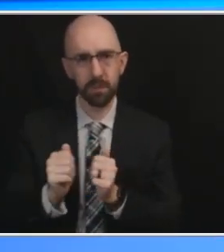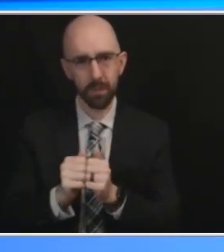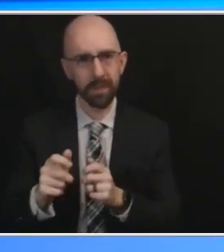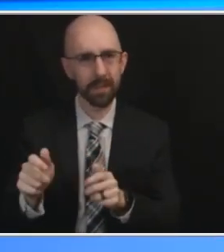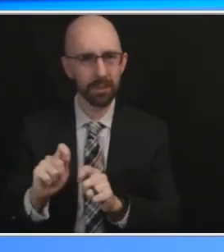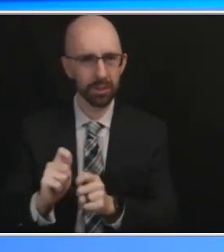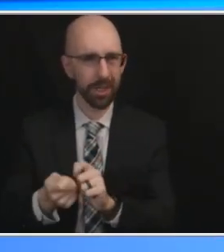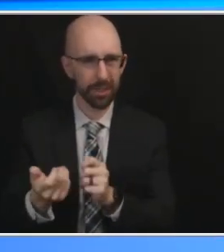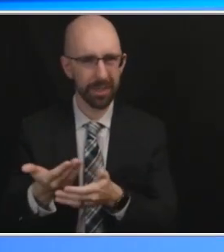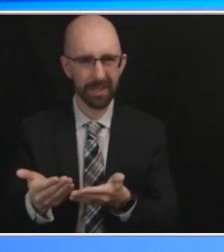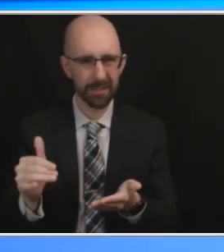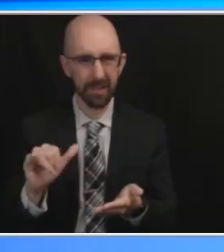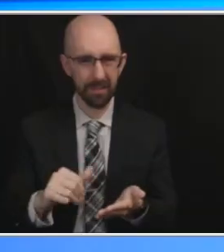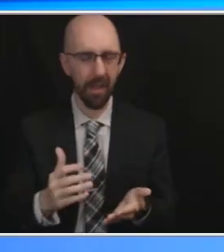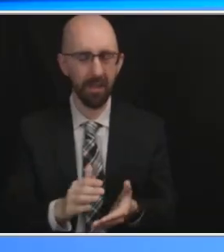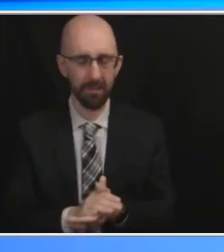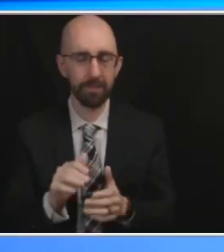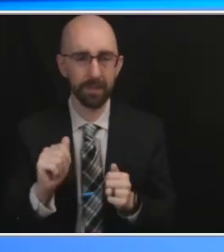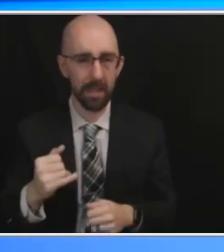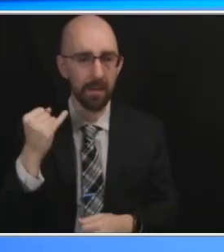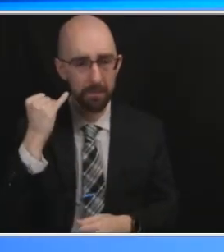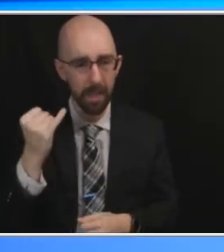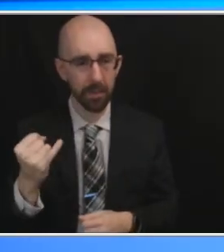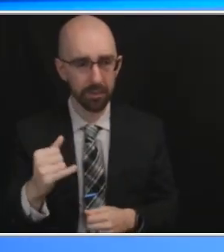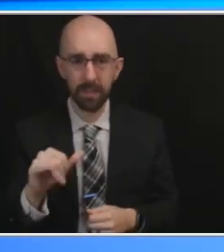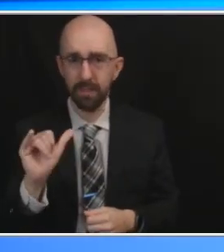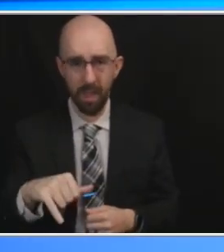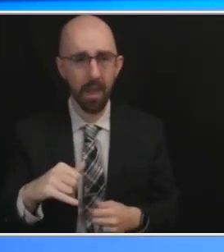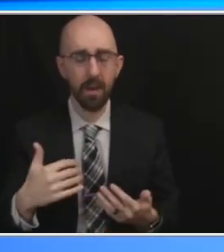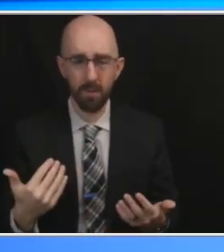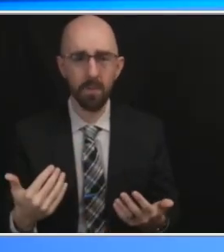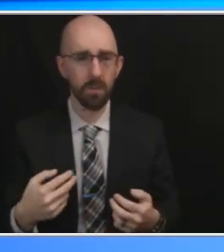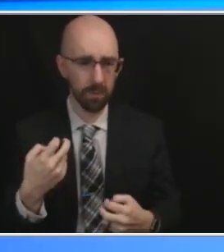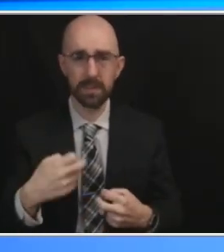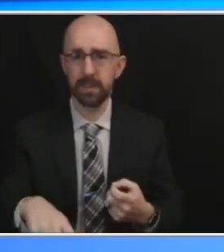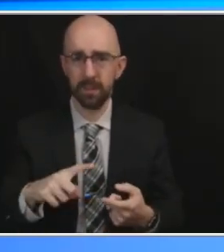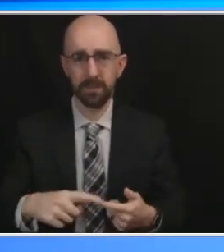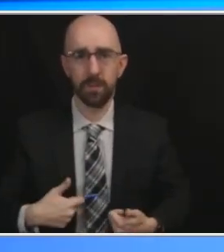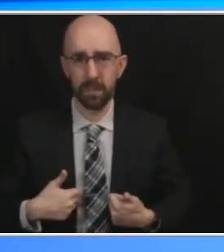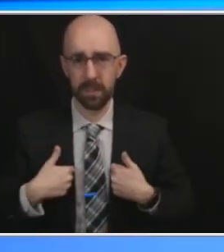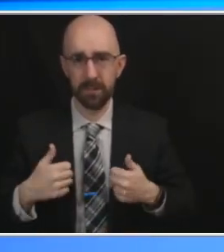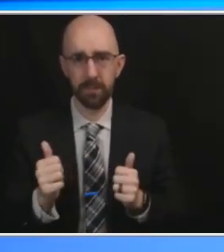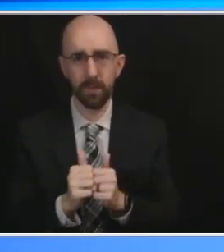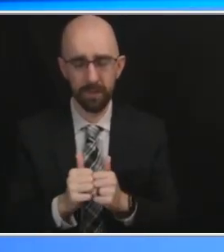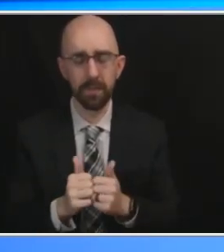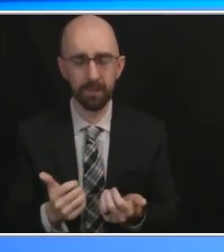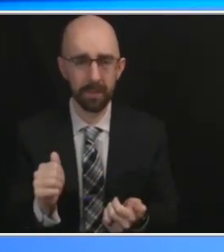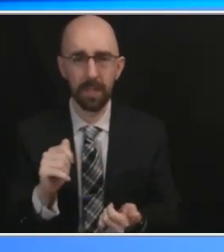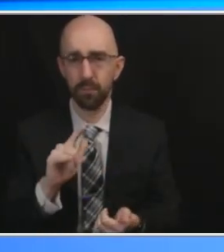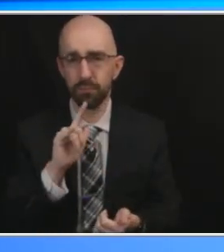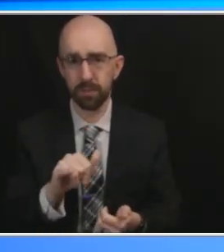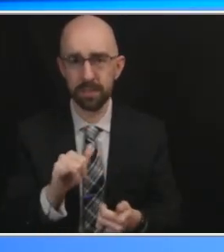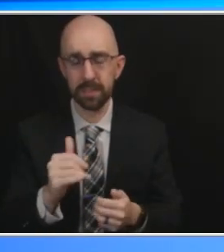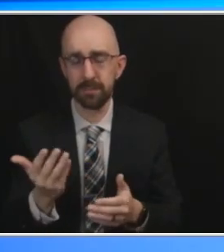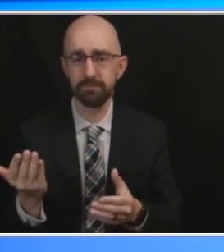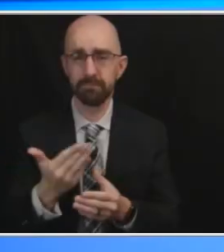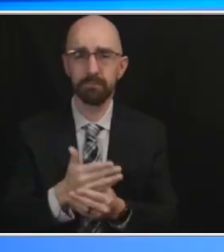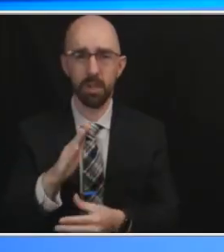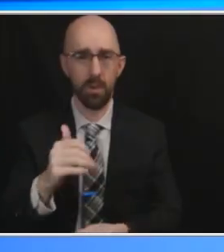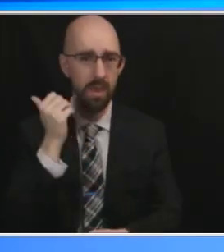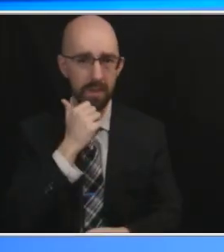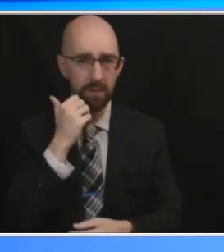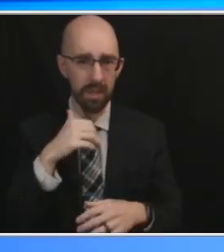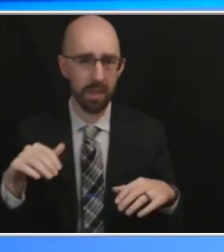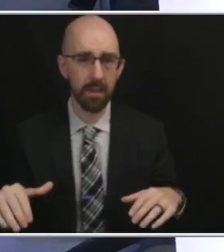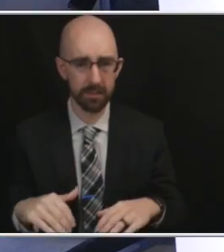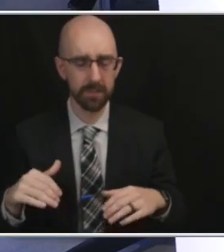that. And as you can imagine, that is a very tough thing to live with. It can really impede your kind of day-to-day activities. Absolutely.